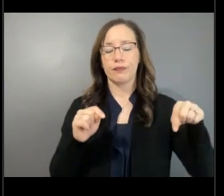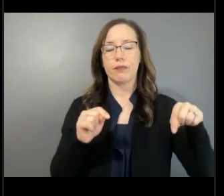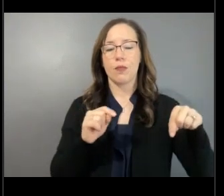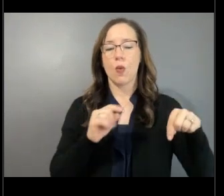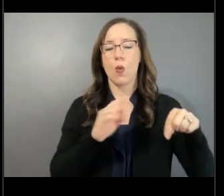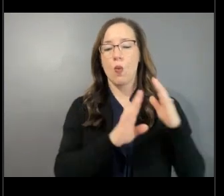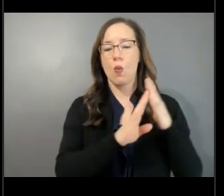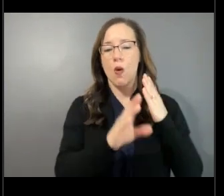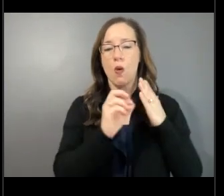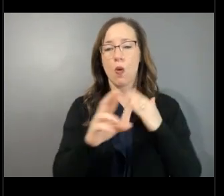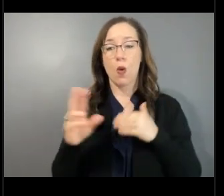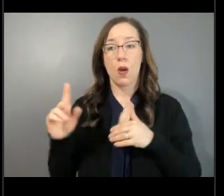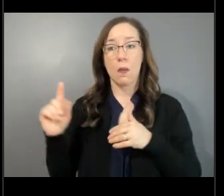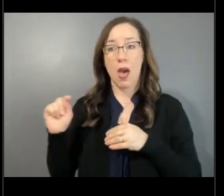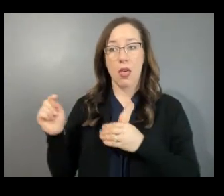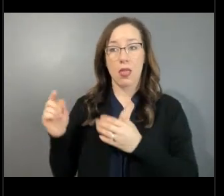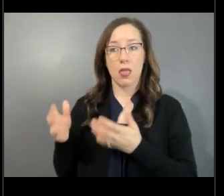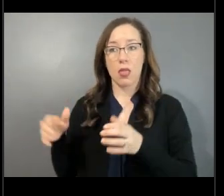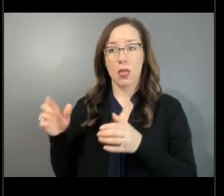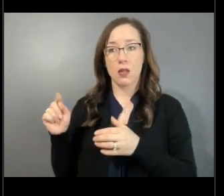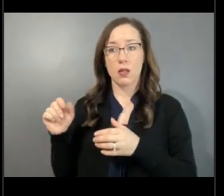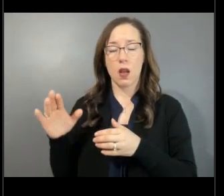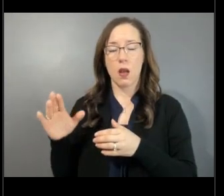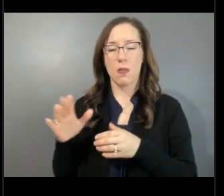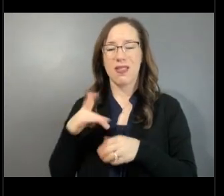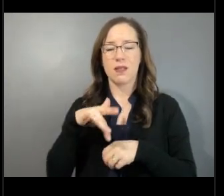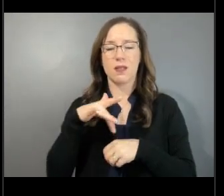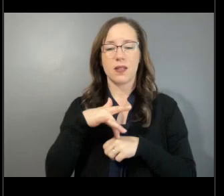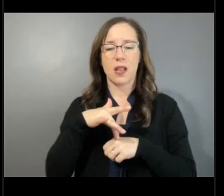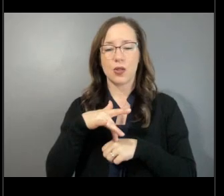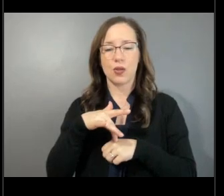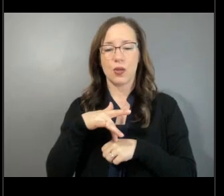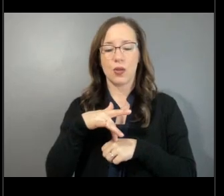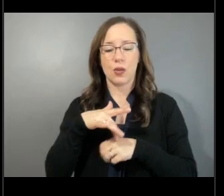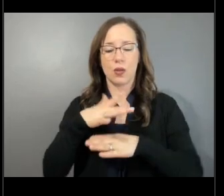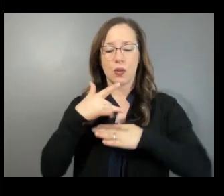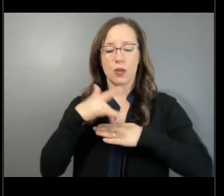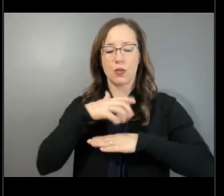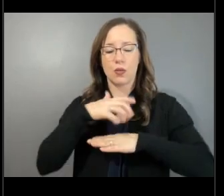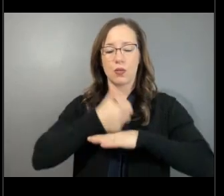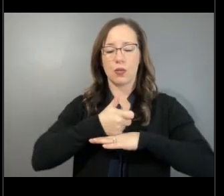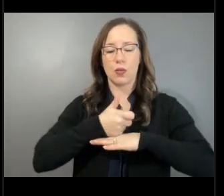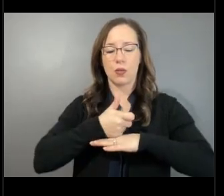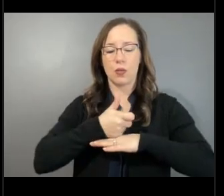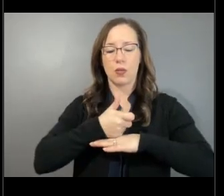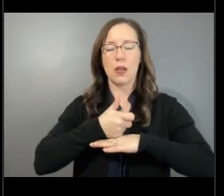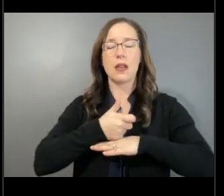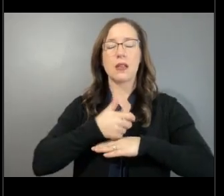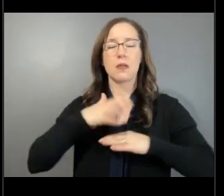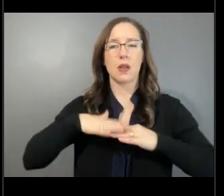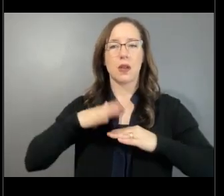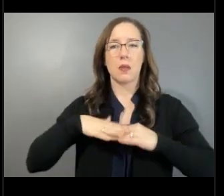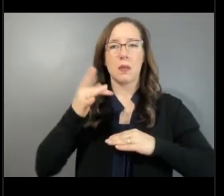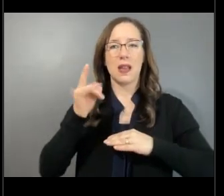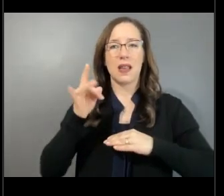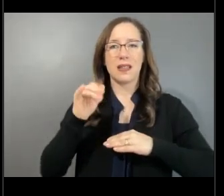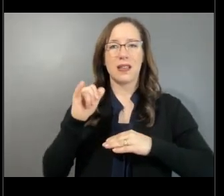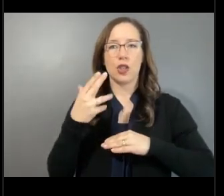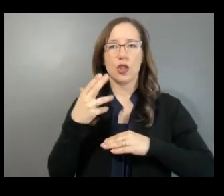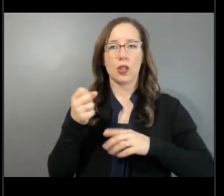bathtubs, the center line of the fixture is a minimum of 18 inches from the obstacle. The